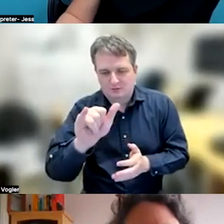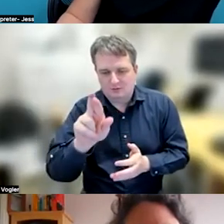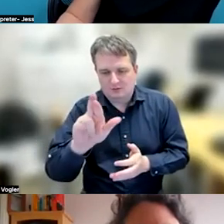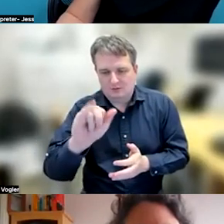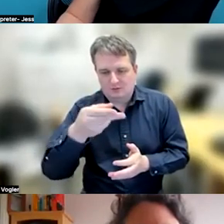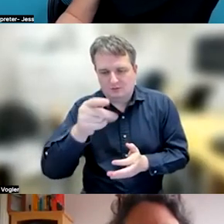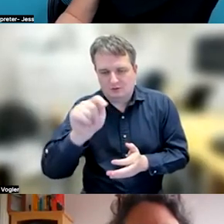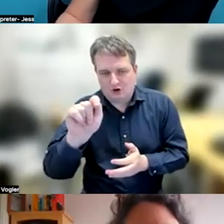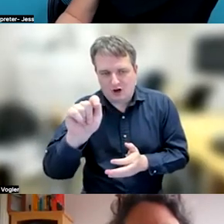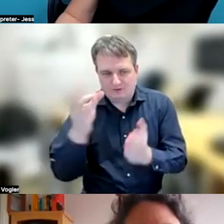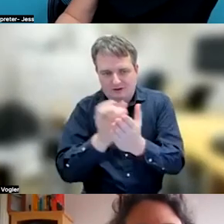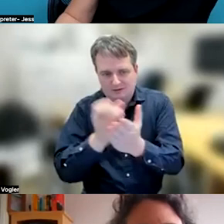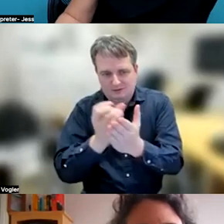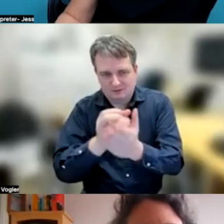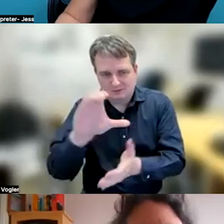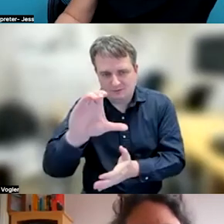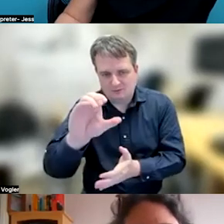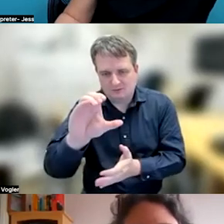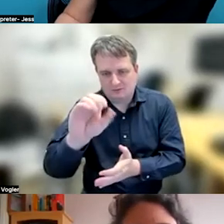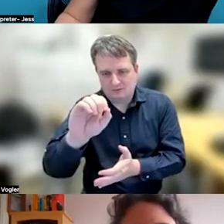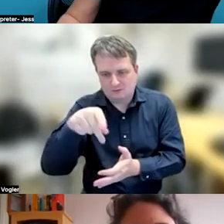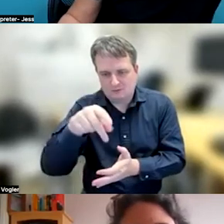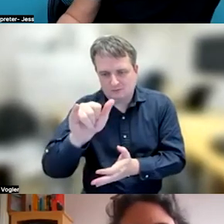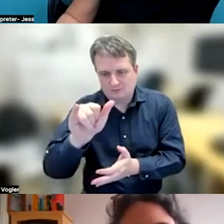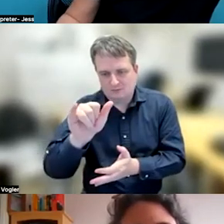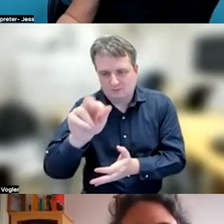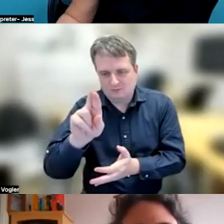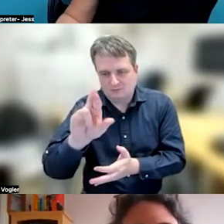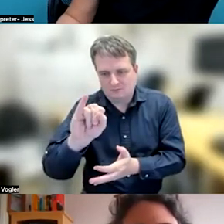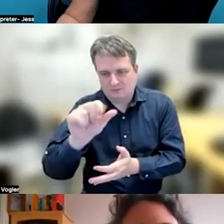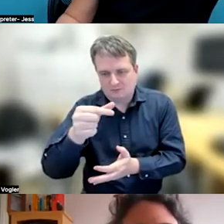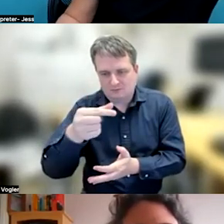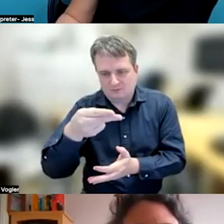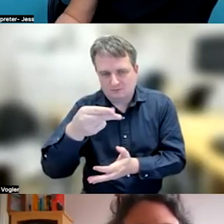a view in